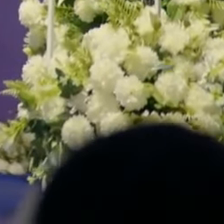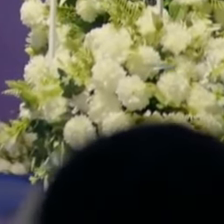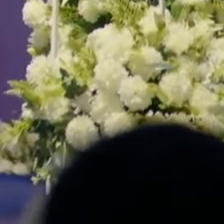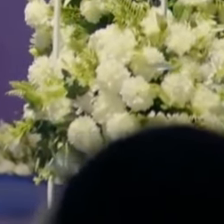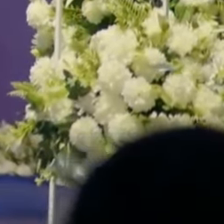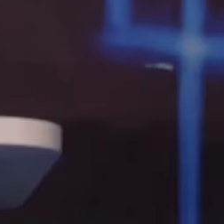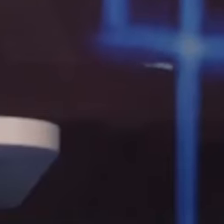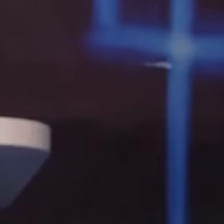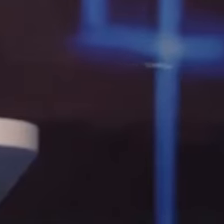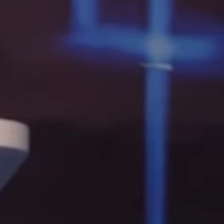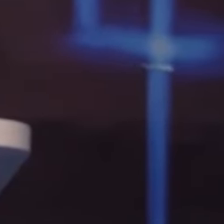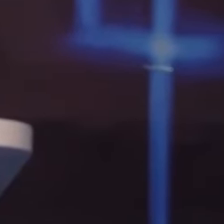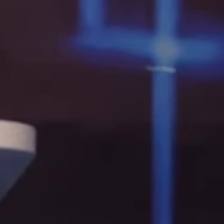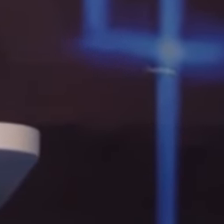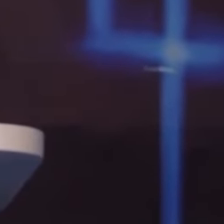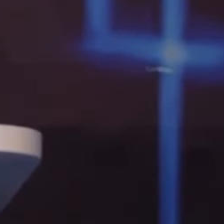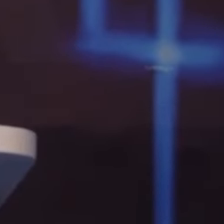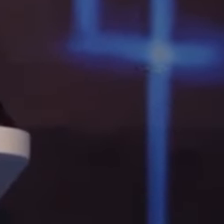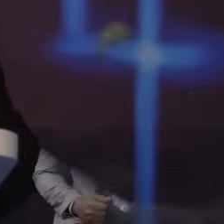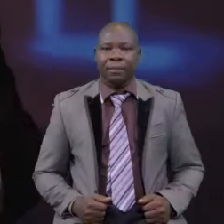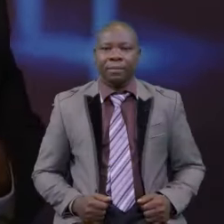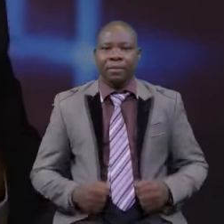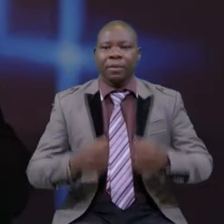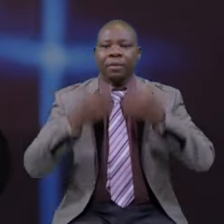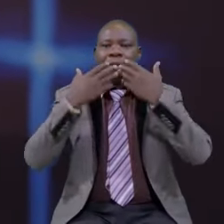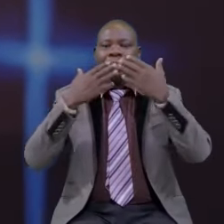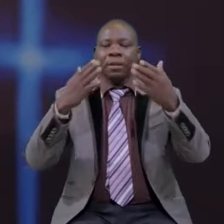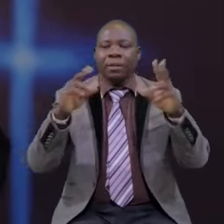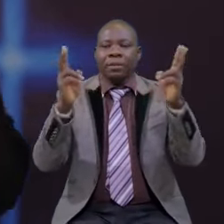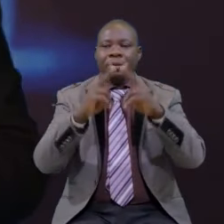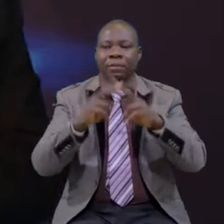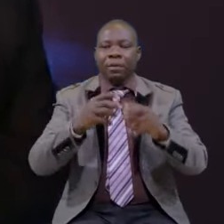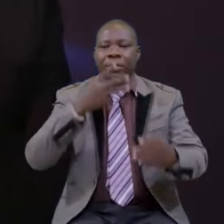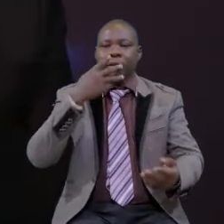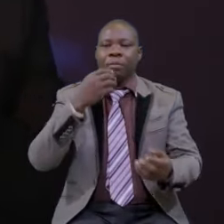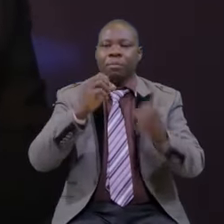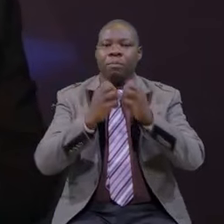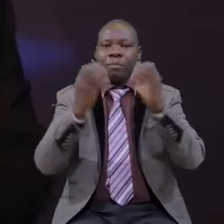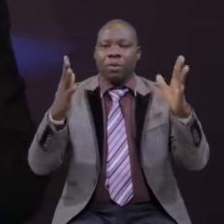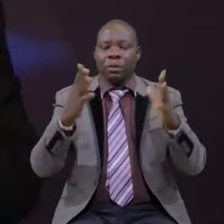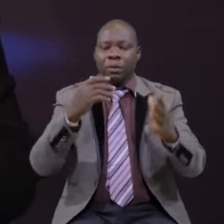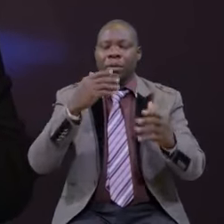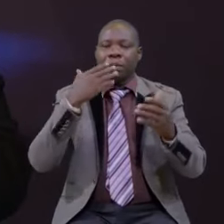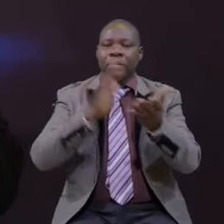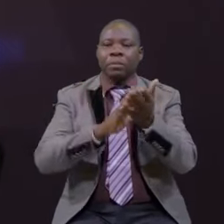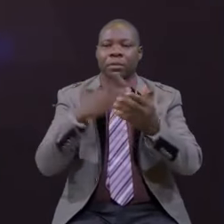Well, praise the Lord for bringing us to Delta stage at this